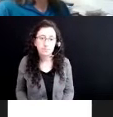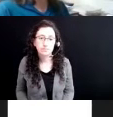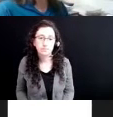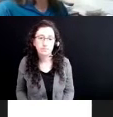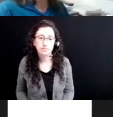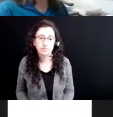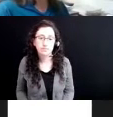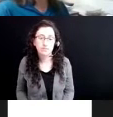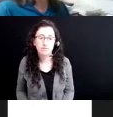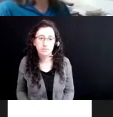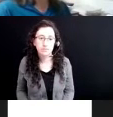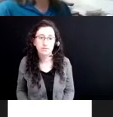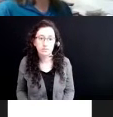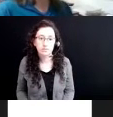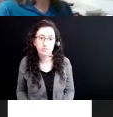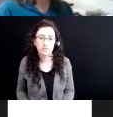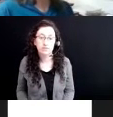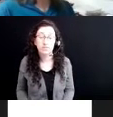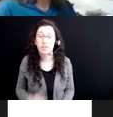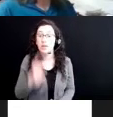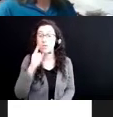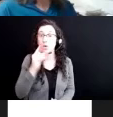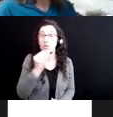in terms of food, diversity is key. So